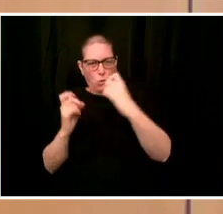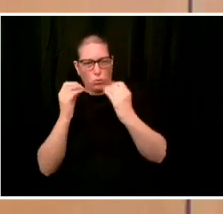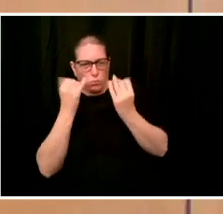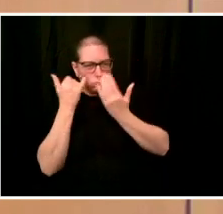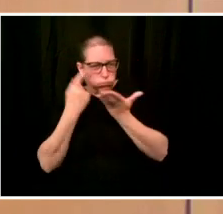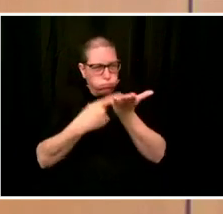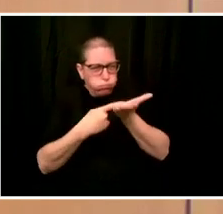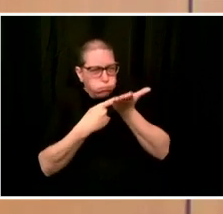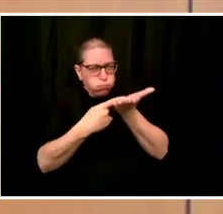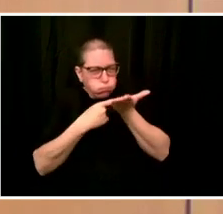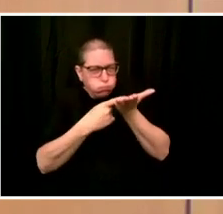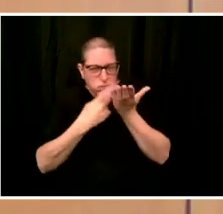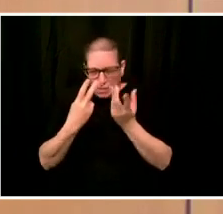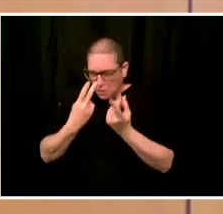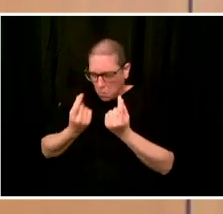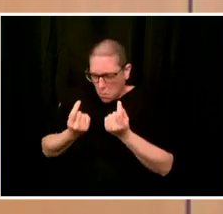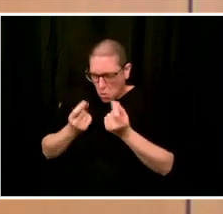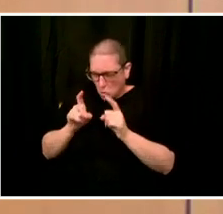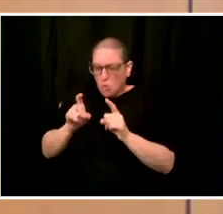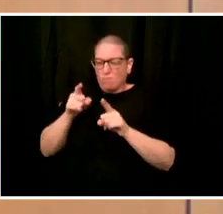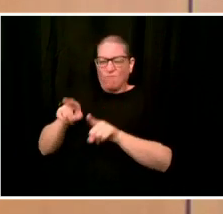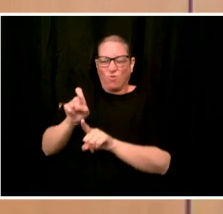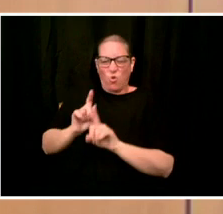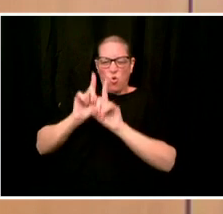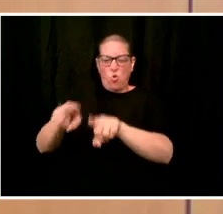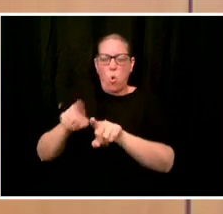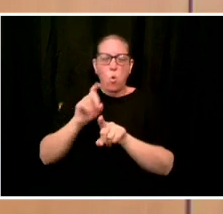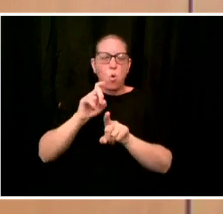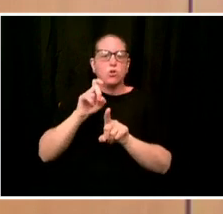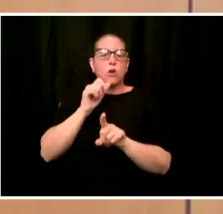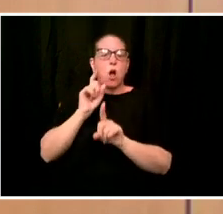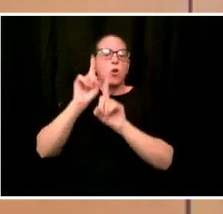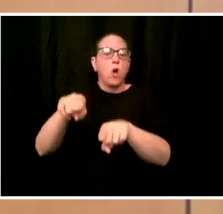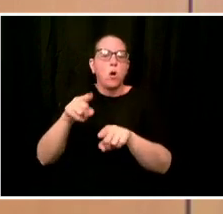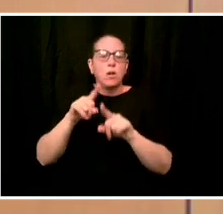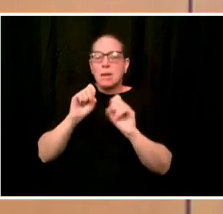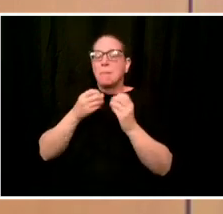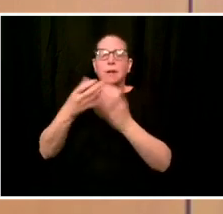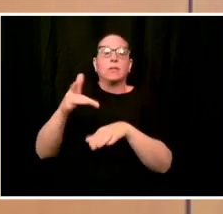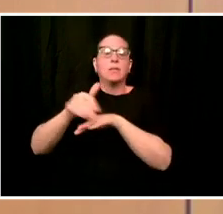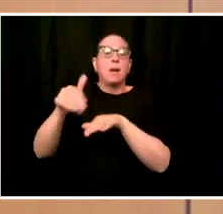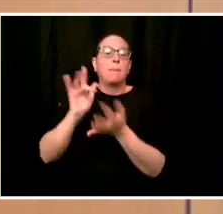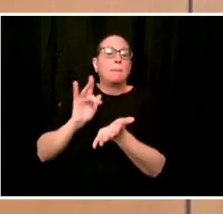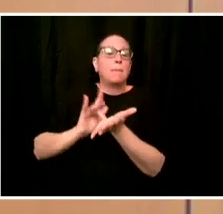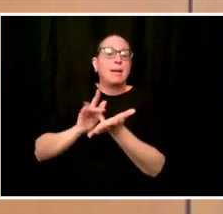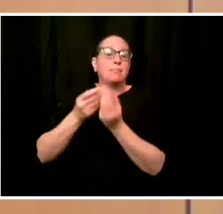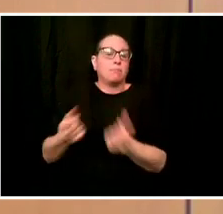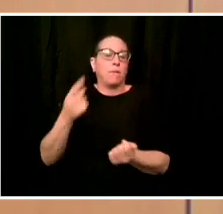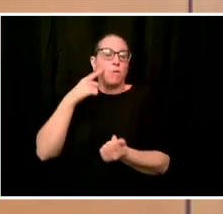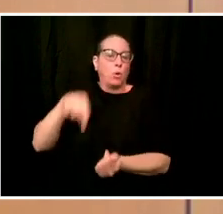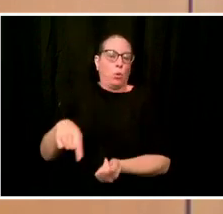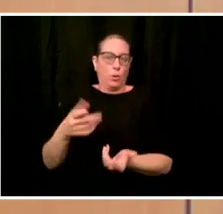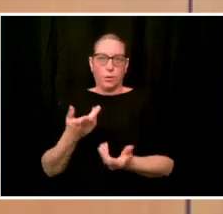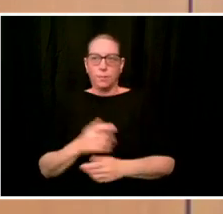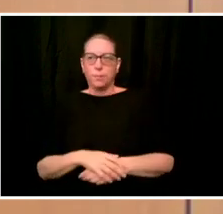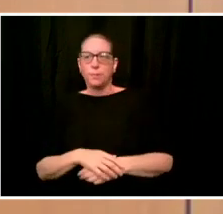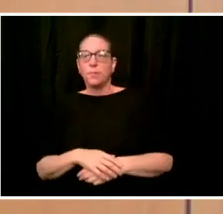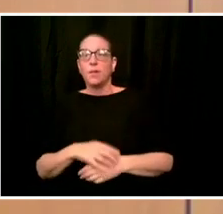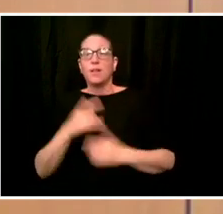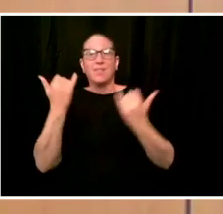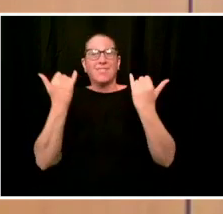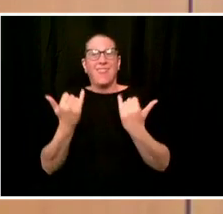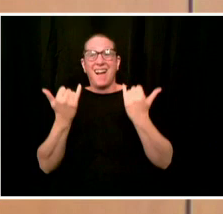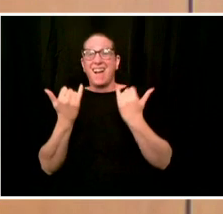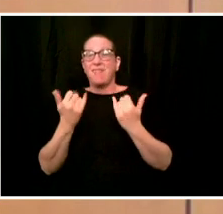you say, we are in a different world where practices are doing medicine differently. There are practices who